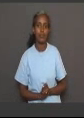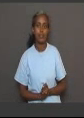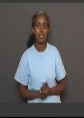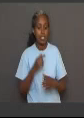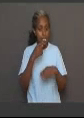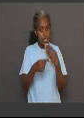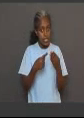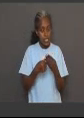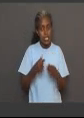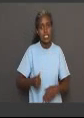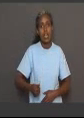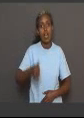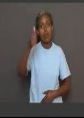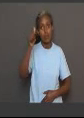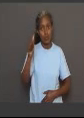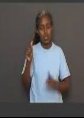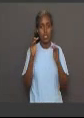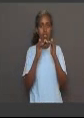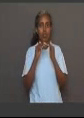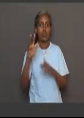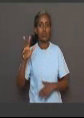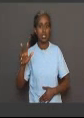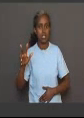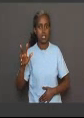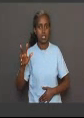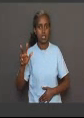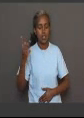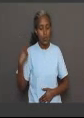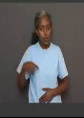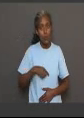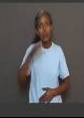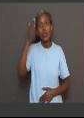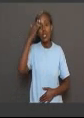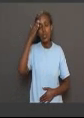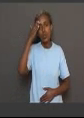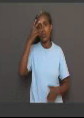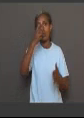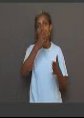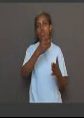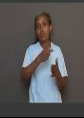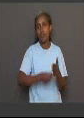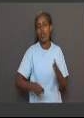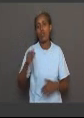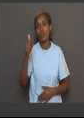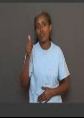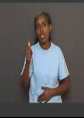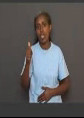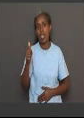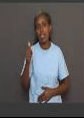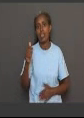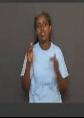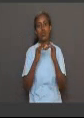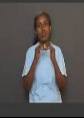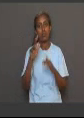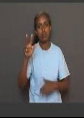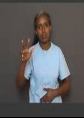Since the amplitude is 3, we know that the value of A is 3.